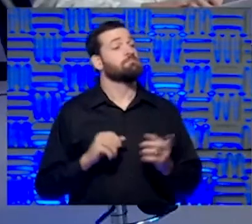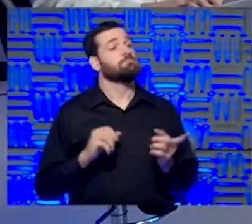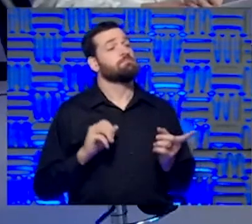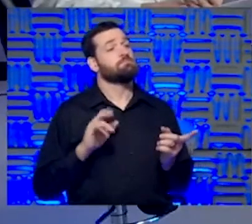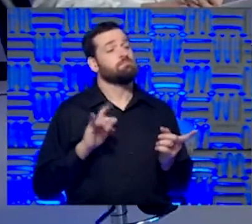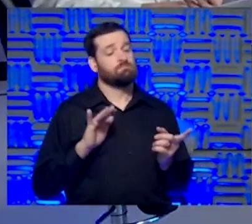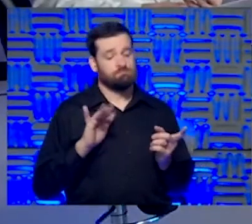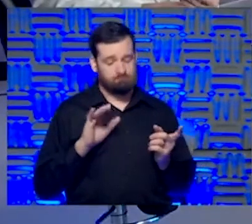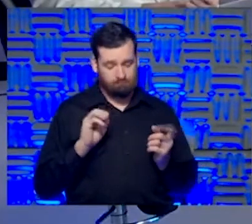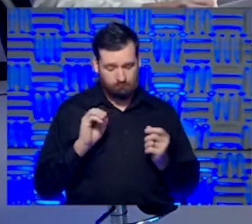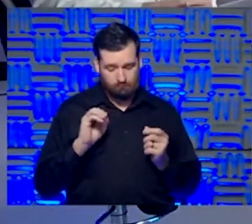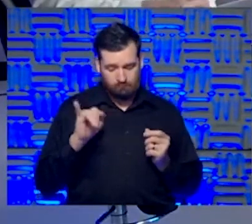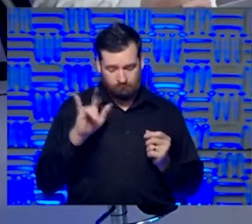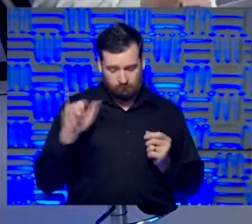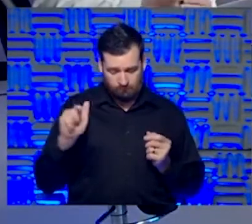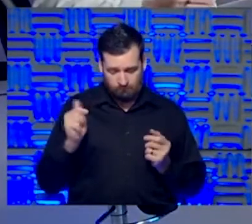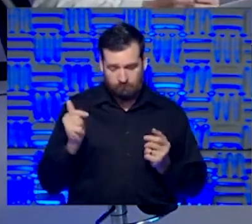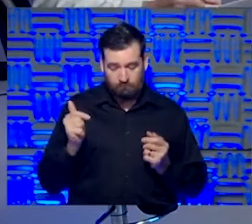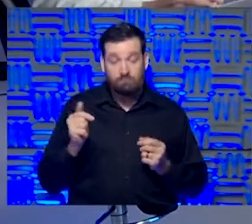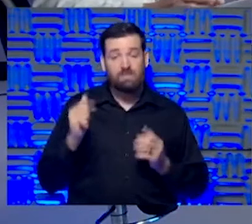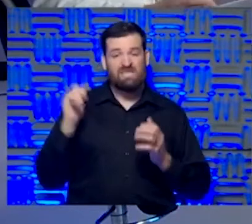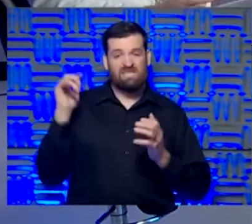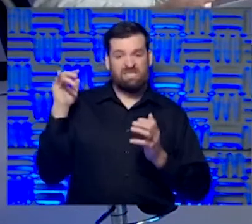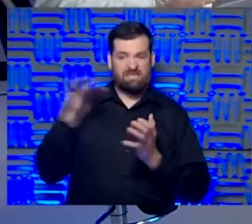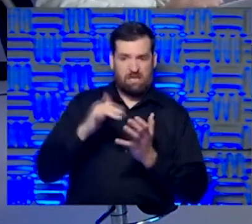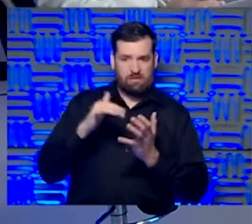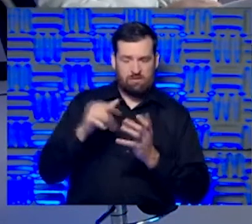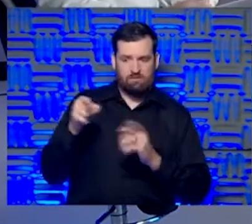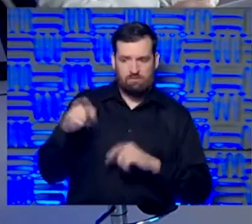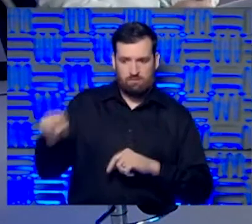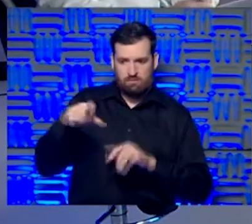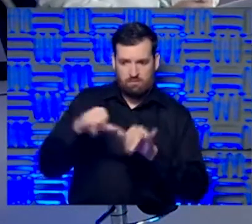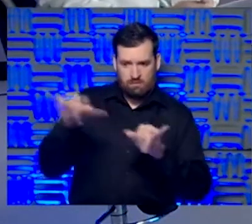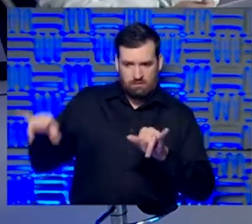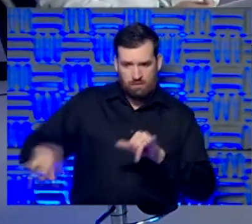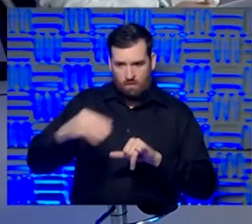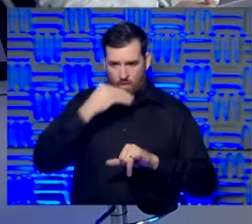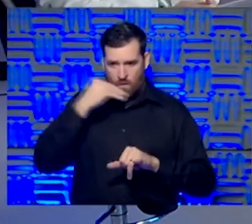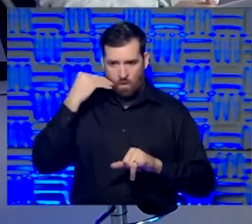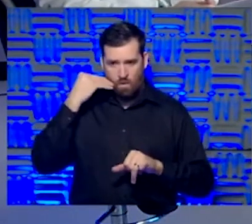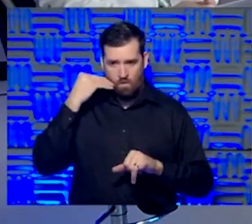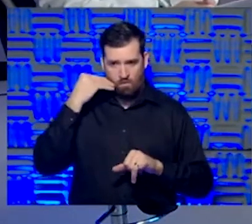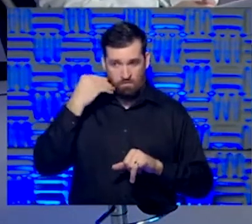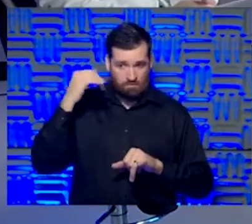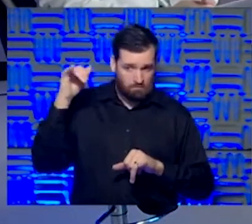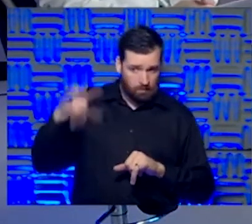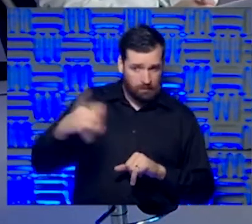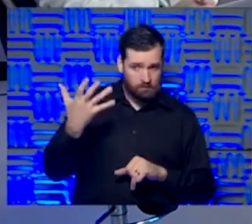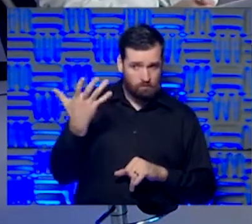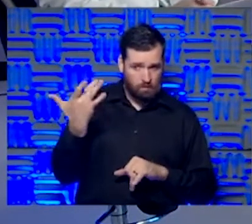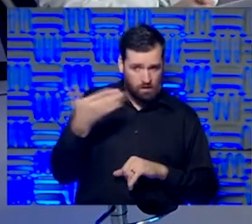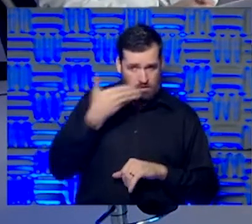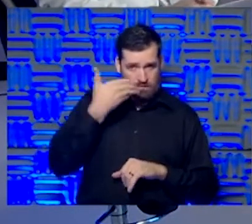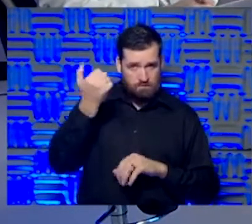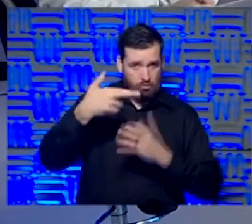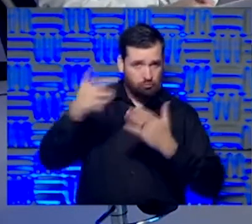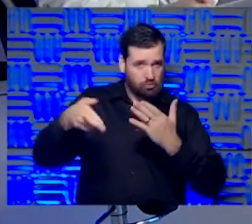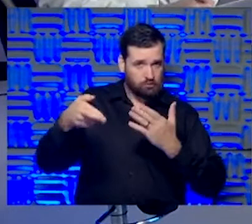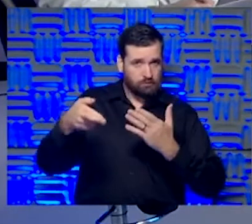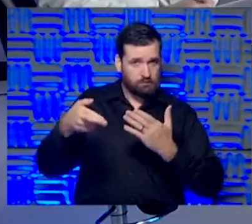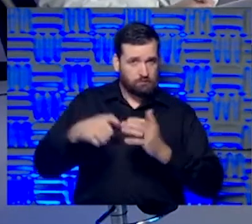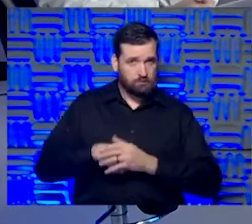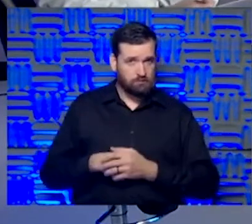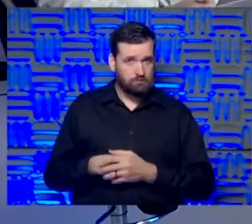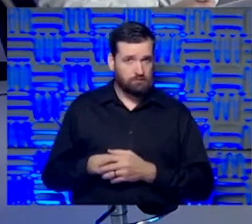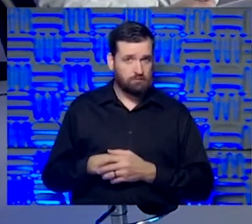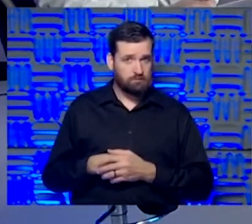Regarding the study, could it be that because they stayed at home, that was why they had better results? And